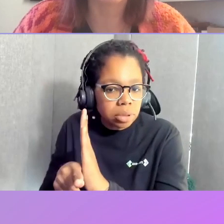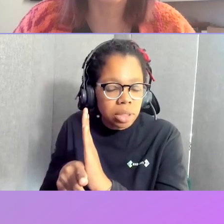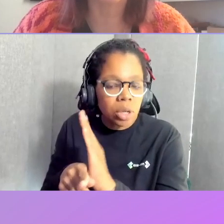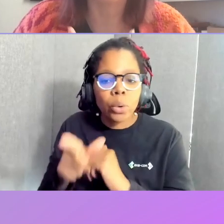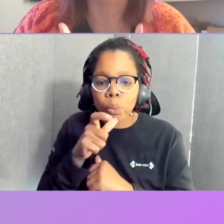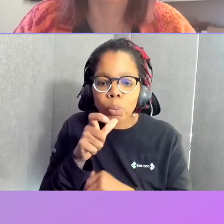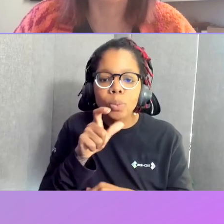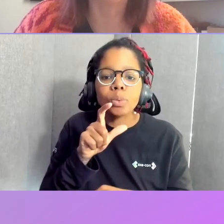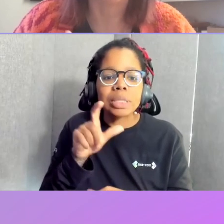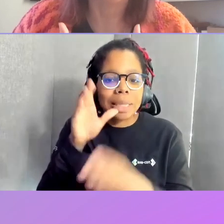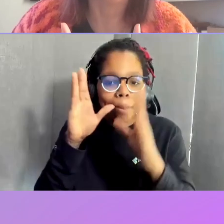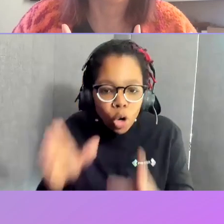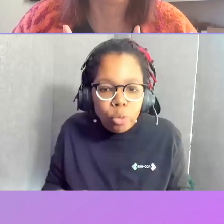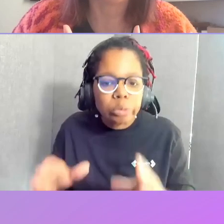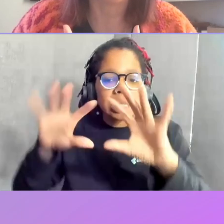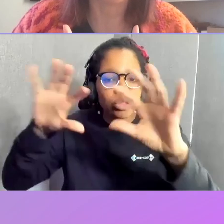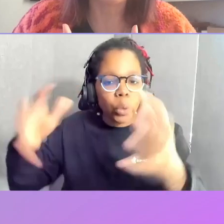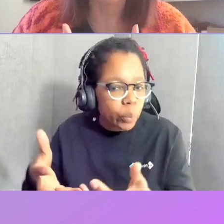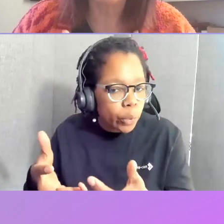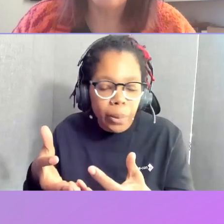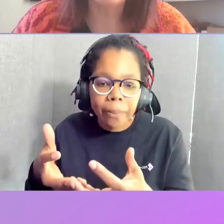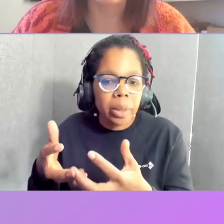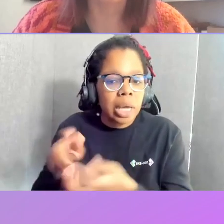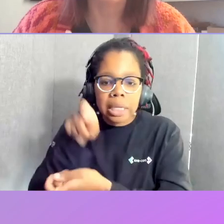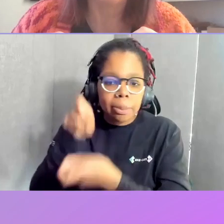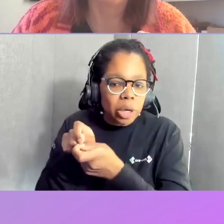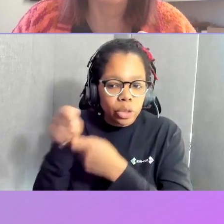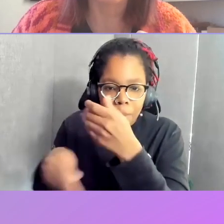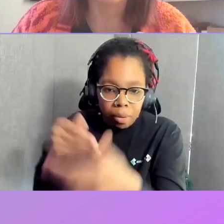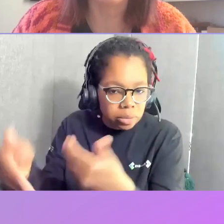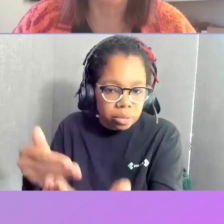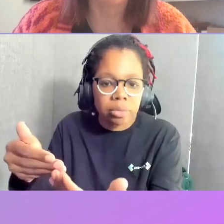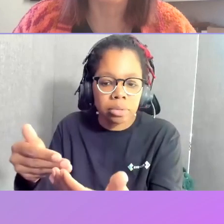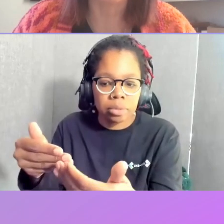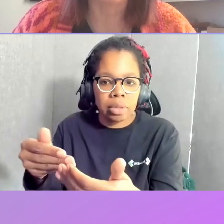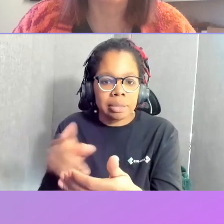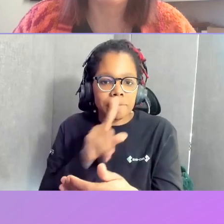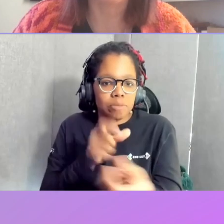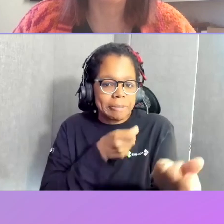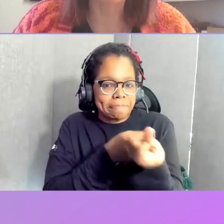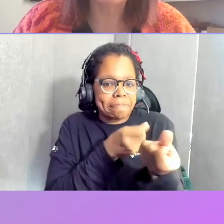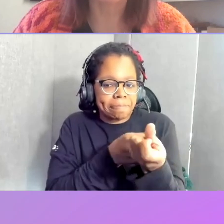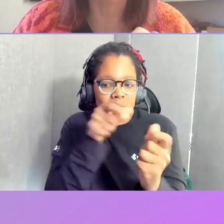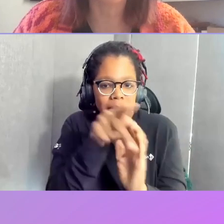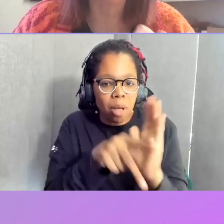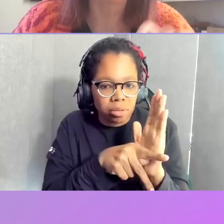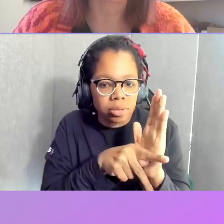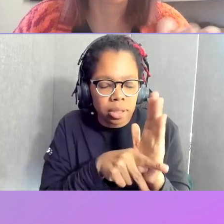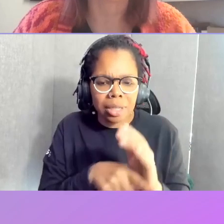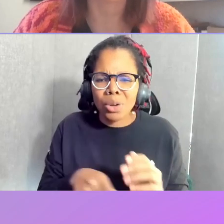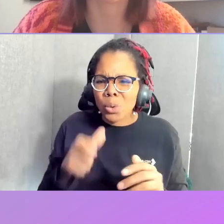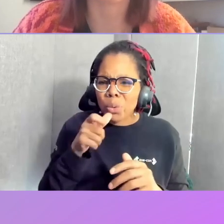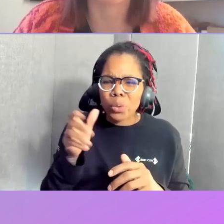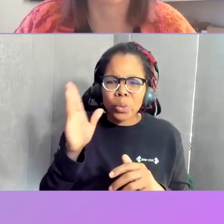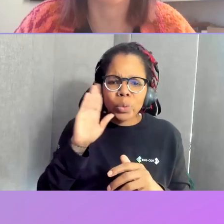the person, the group, the particular process that is really reinforcing this policy, and who will be